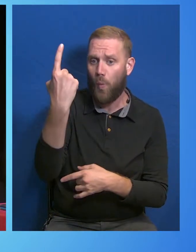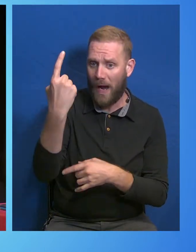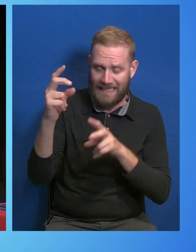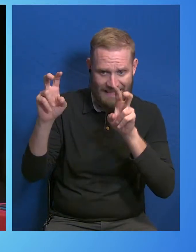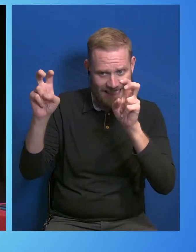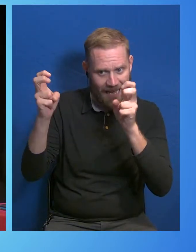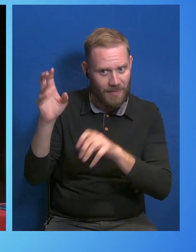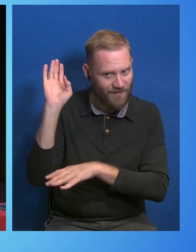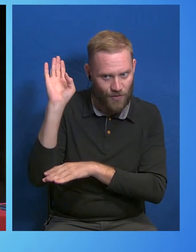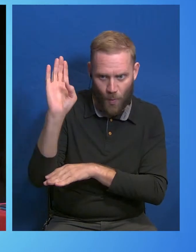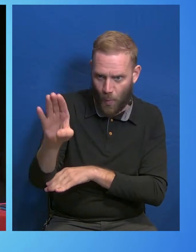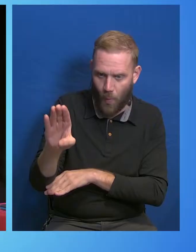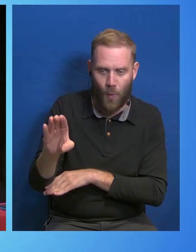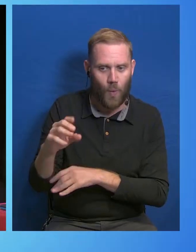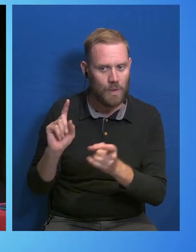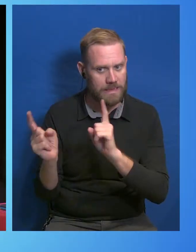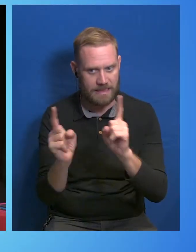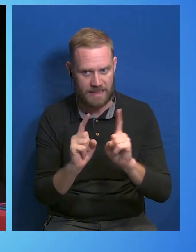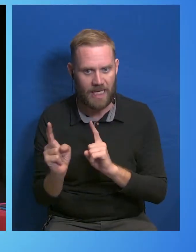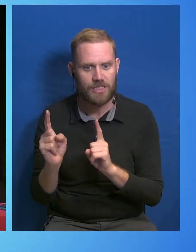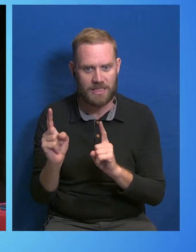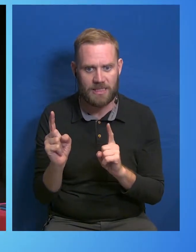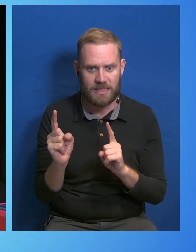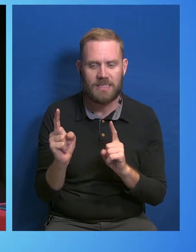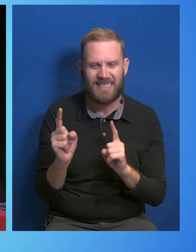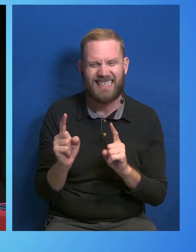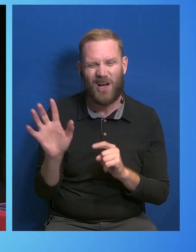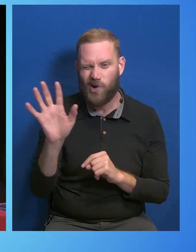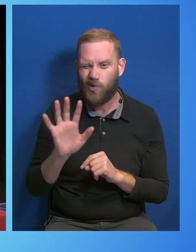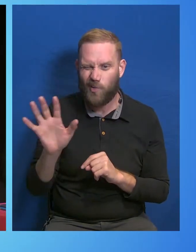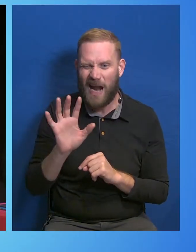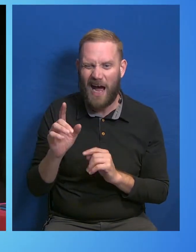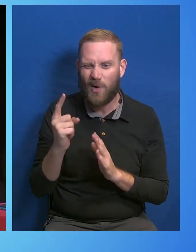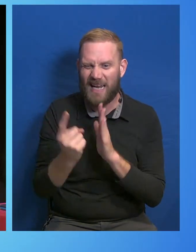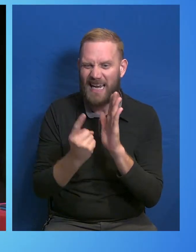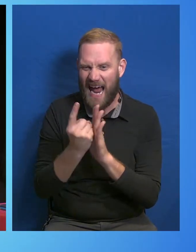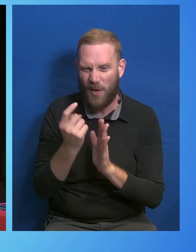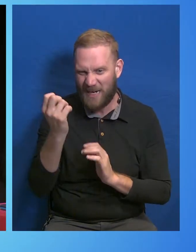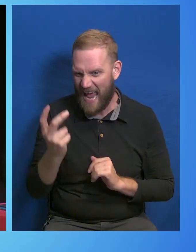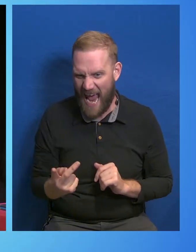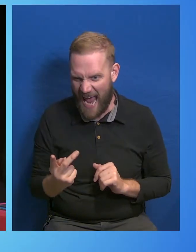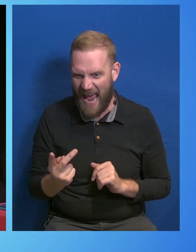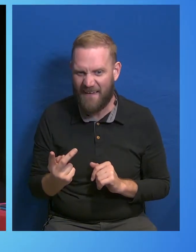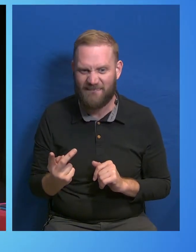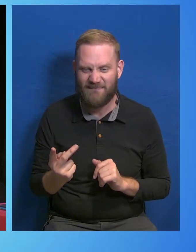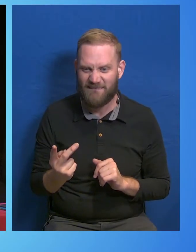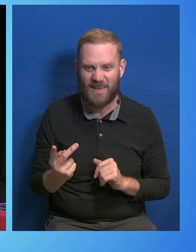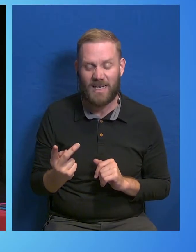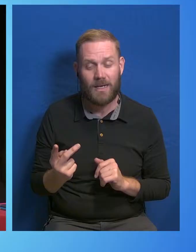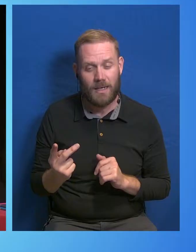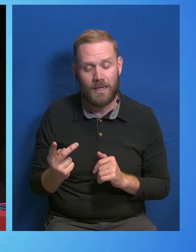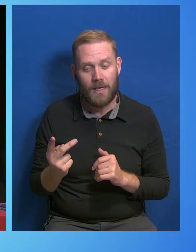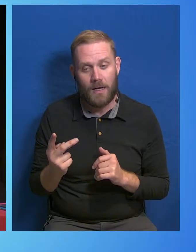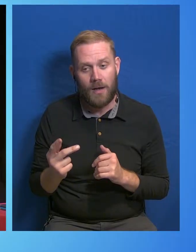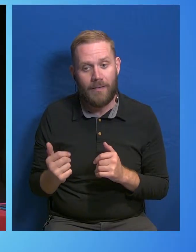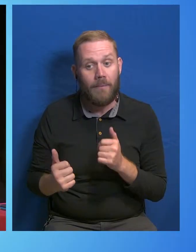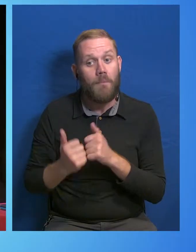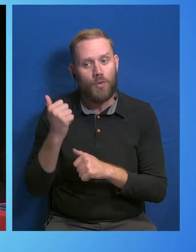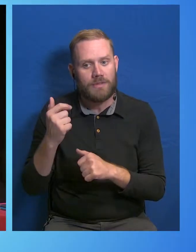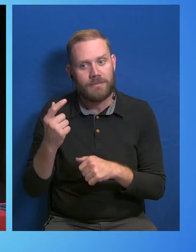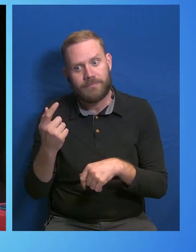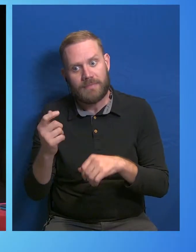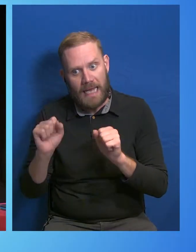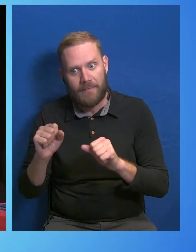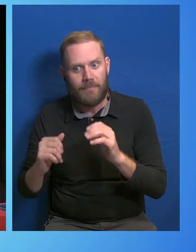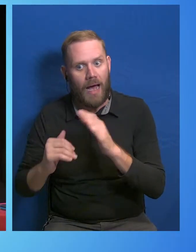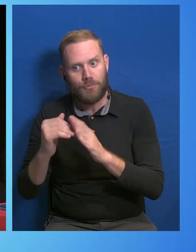specific topic, and they tend to be about an hour and a half long, at most 2 hours, because most of